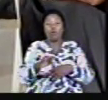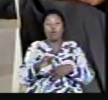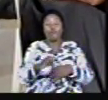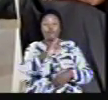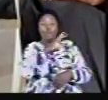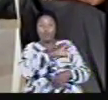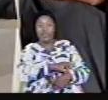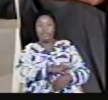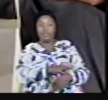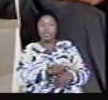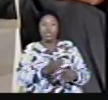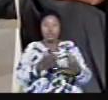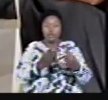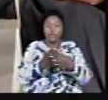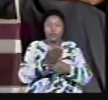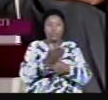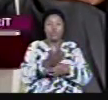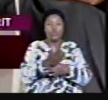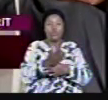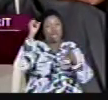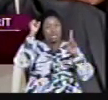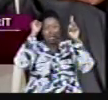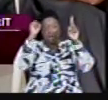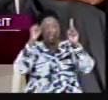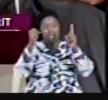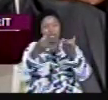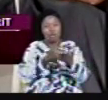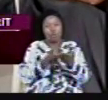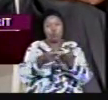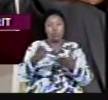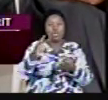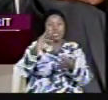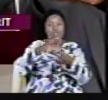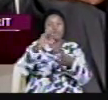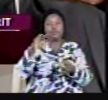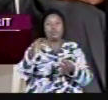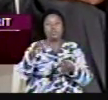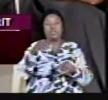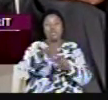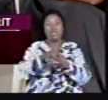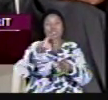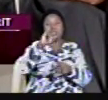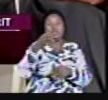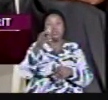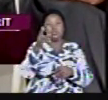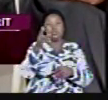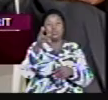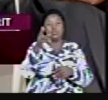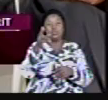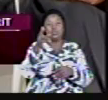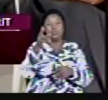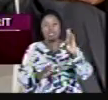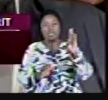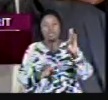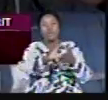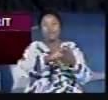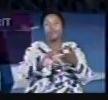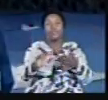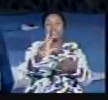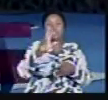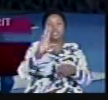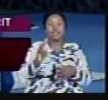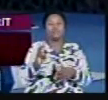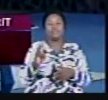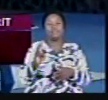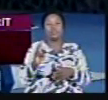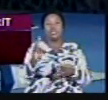the Holy Spirit. Look at John chapter 7, reading from verse 37. In the